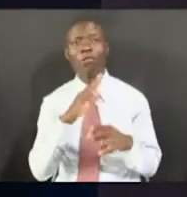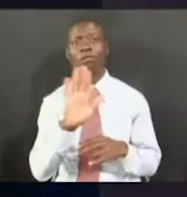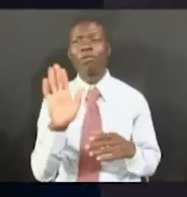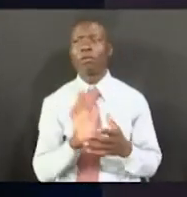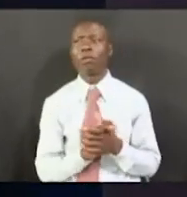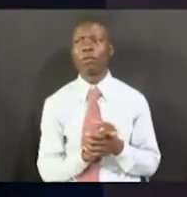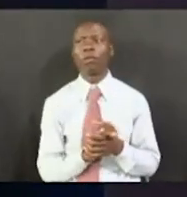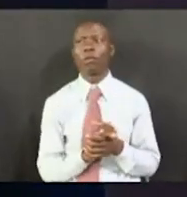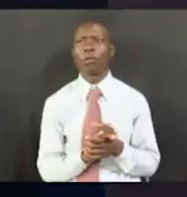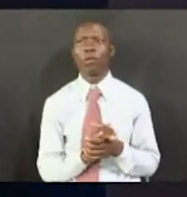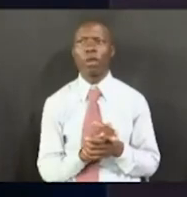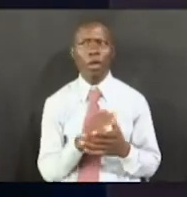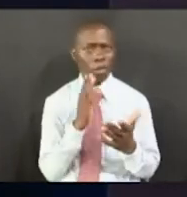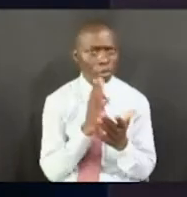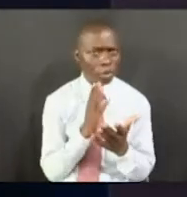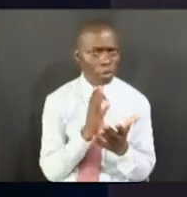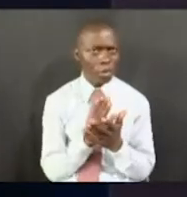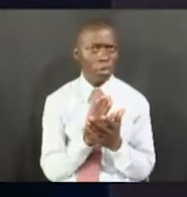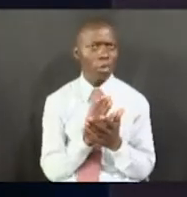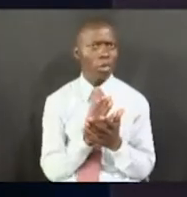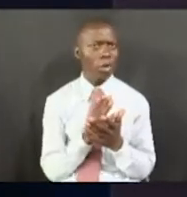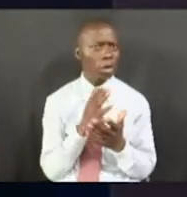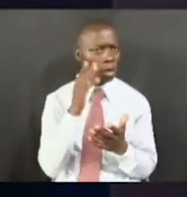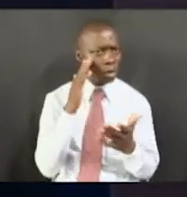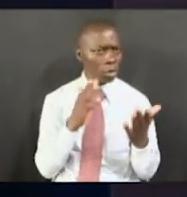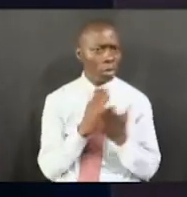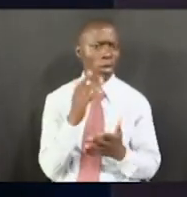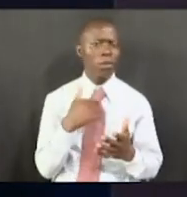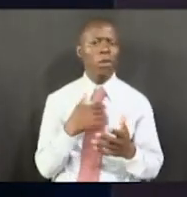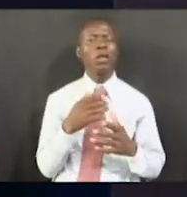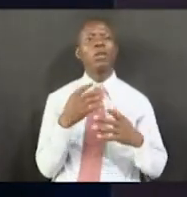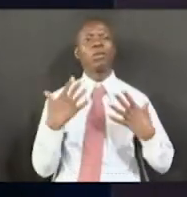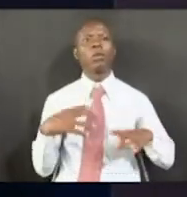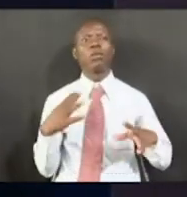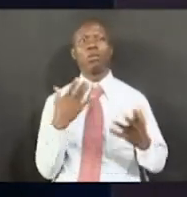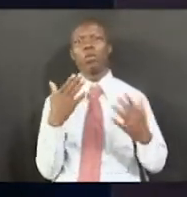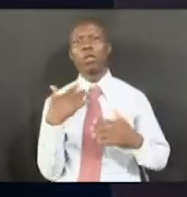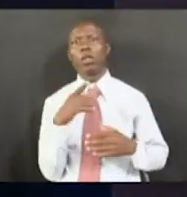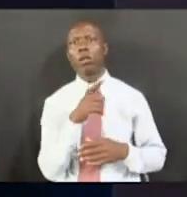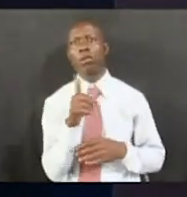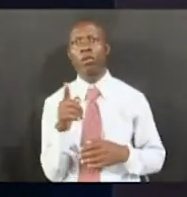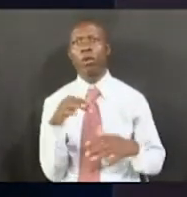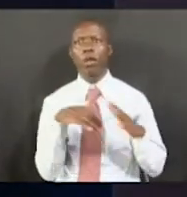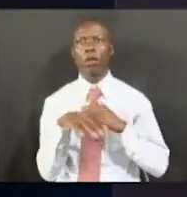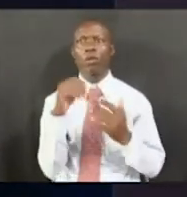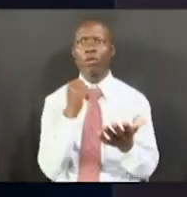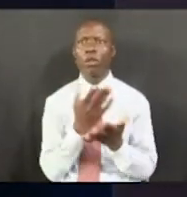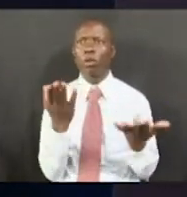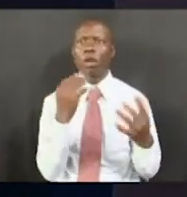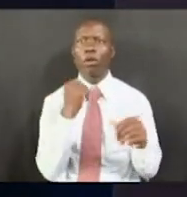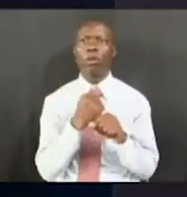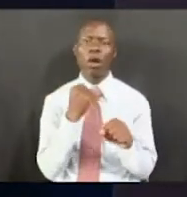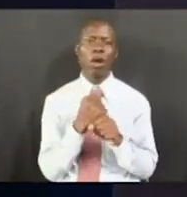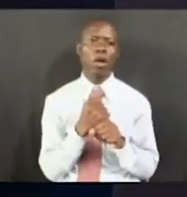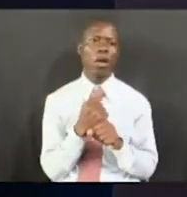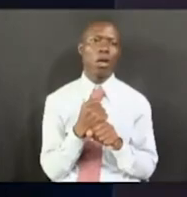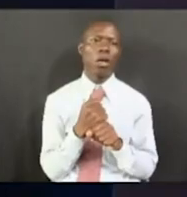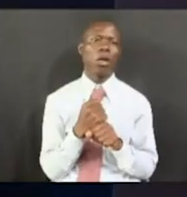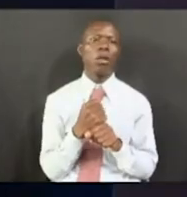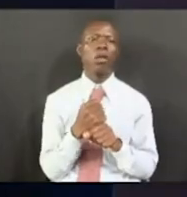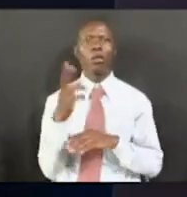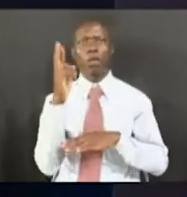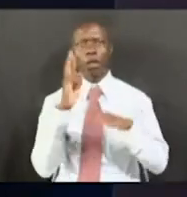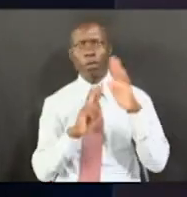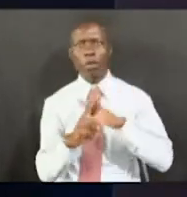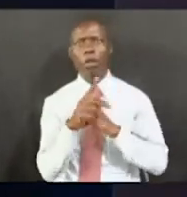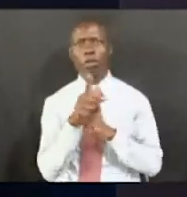Are you considered weak? That even people don't value you? In the office where you work, they don't respect you